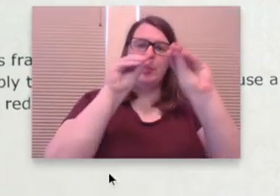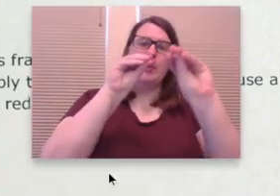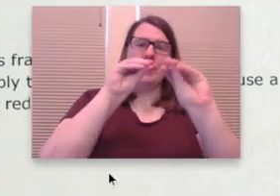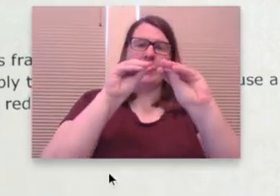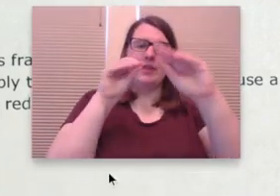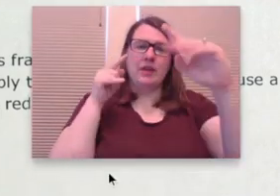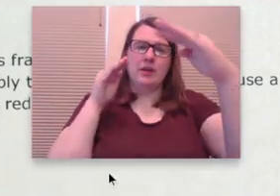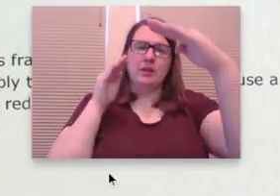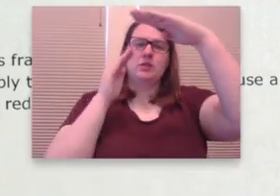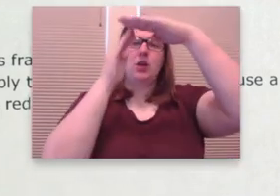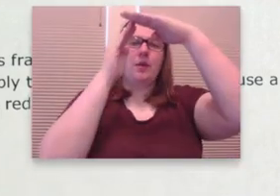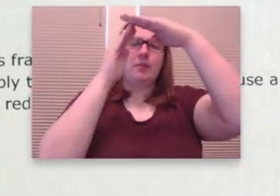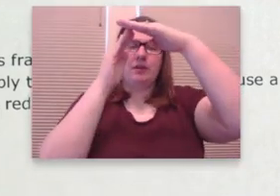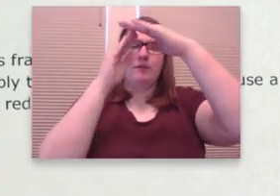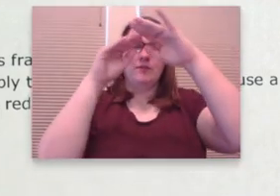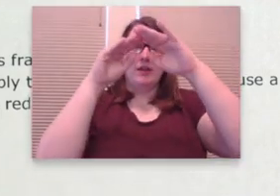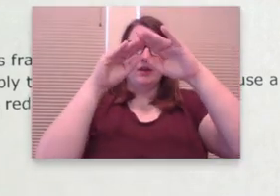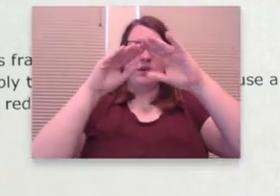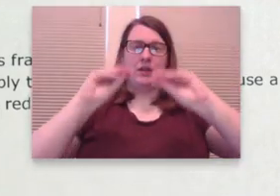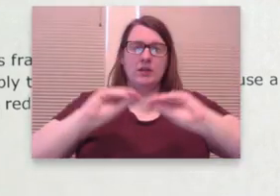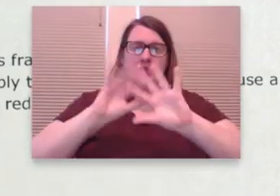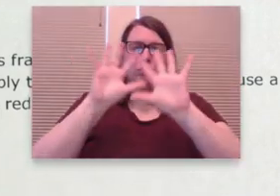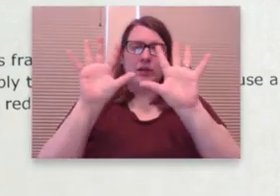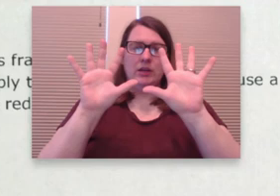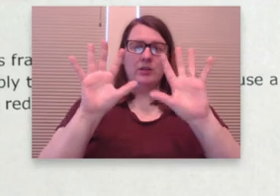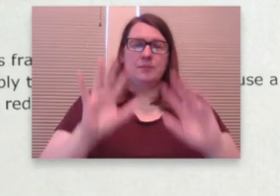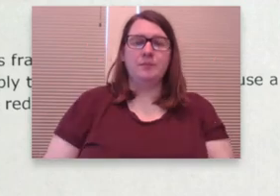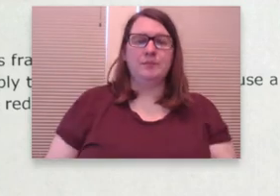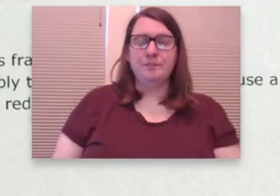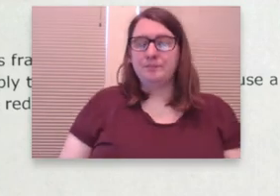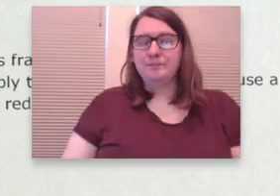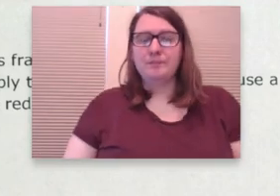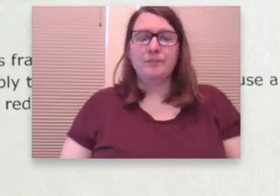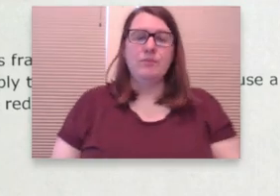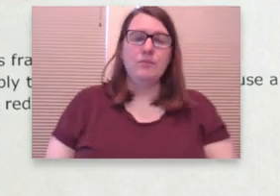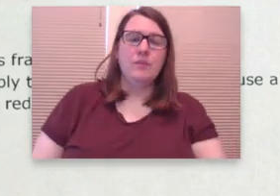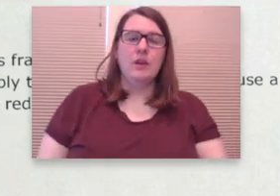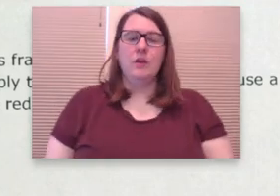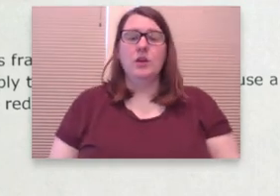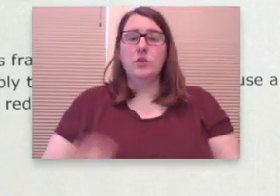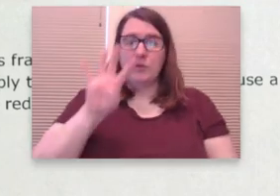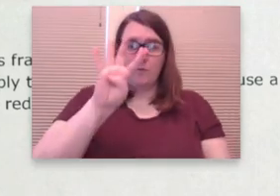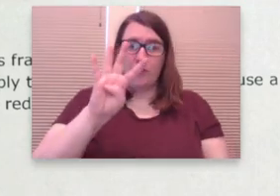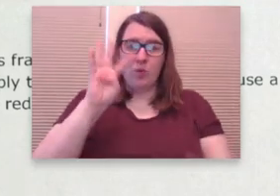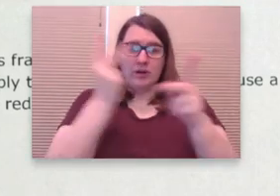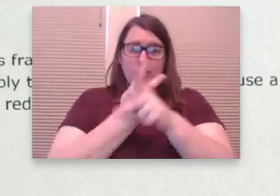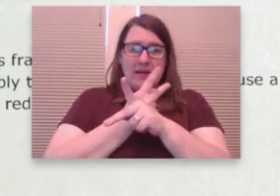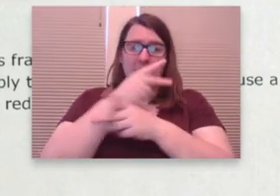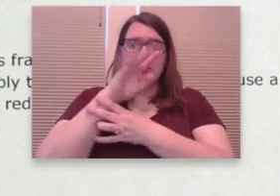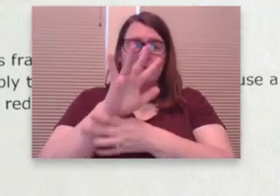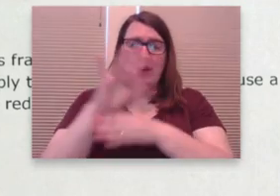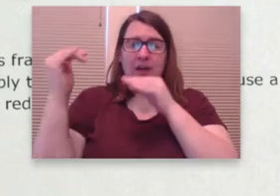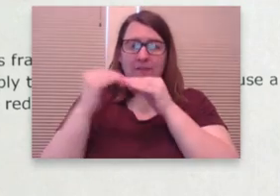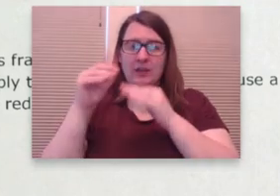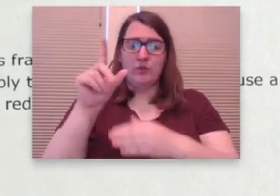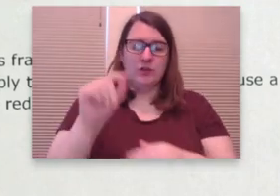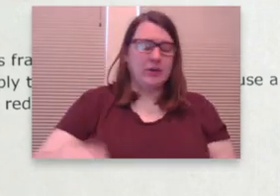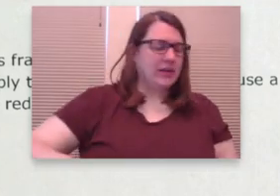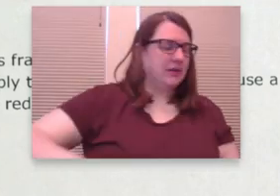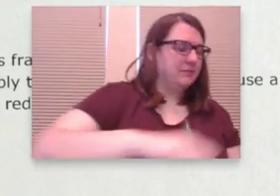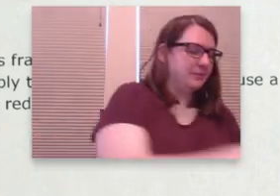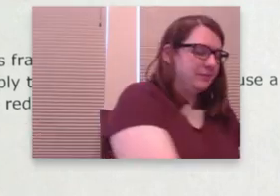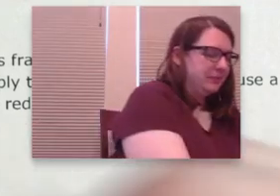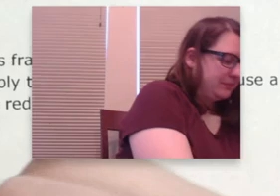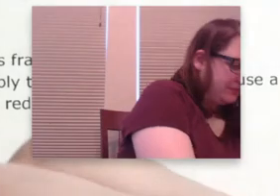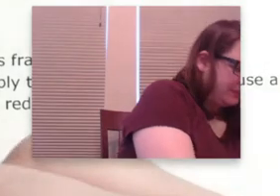I'll put me at the top of the screen. So 4 times 5 equals